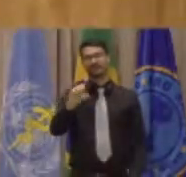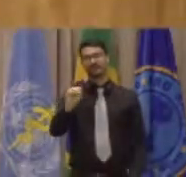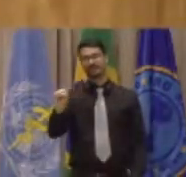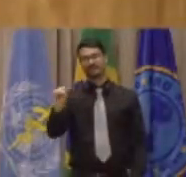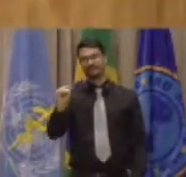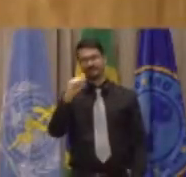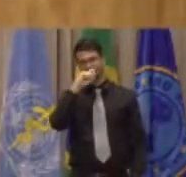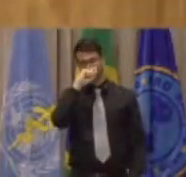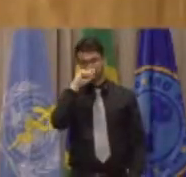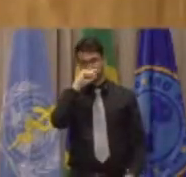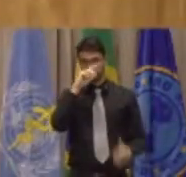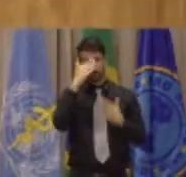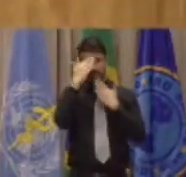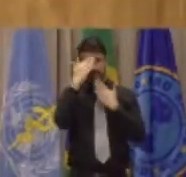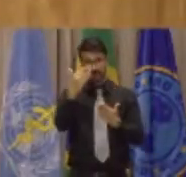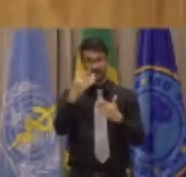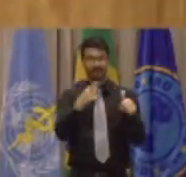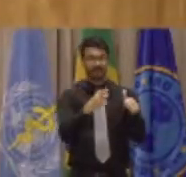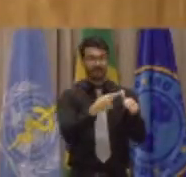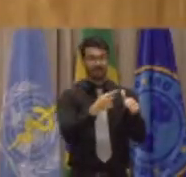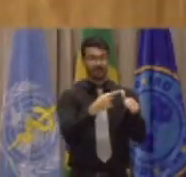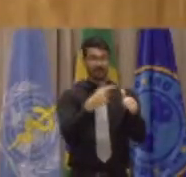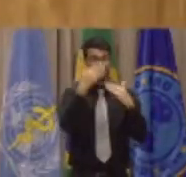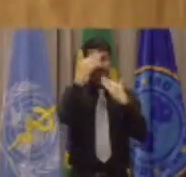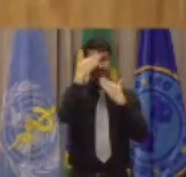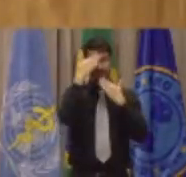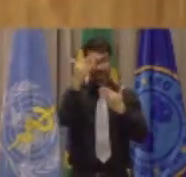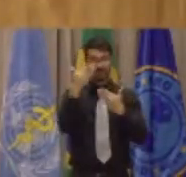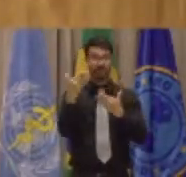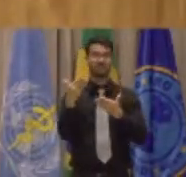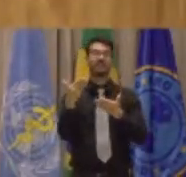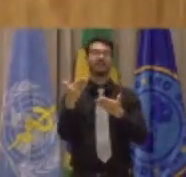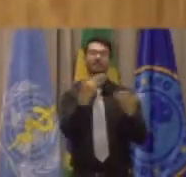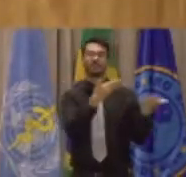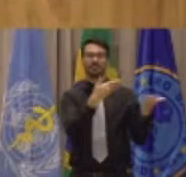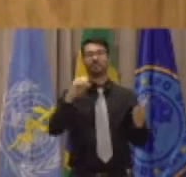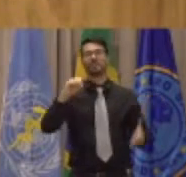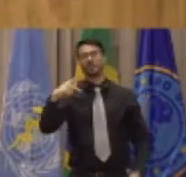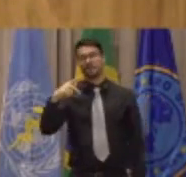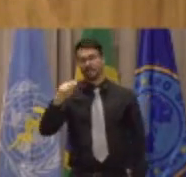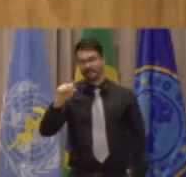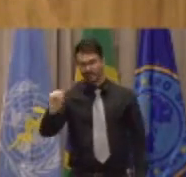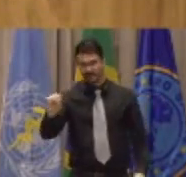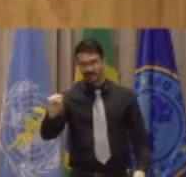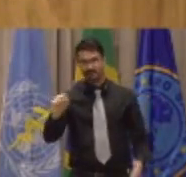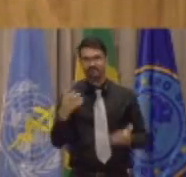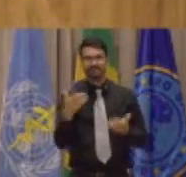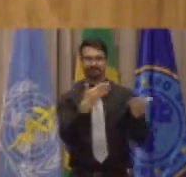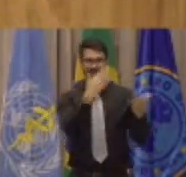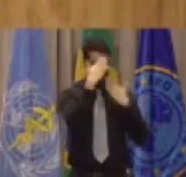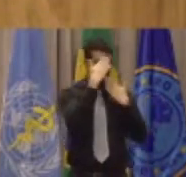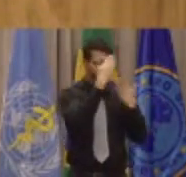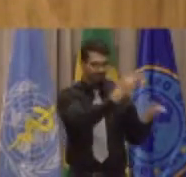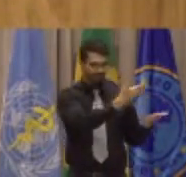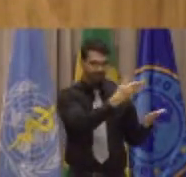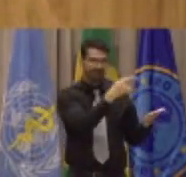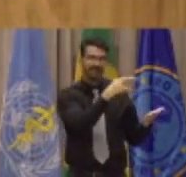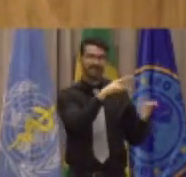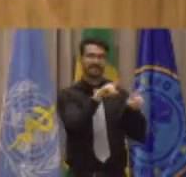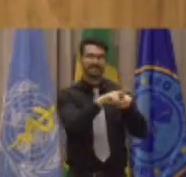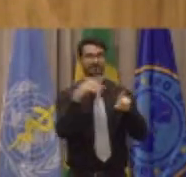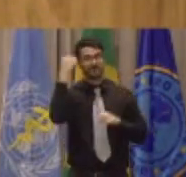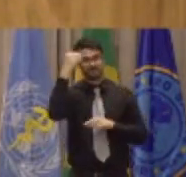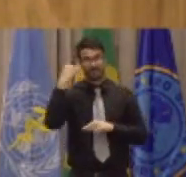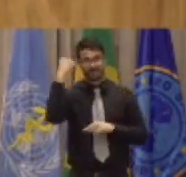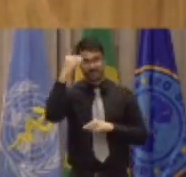Thank you, Renato. First, I would like to thank the invitation from PAHO. We are